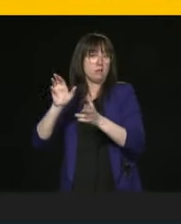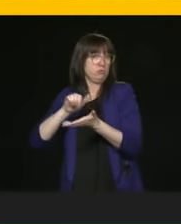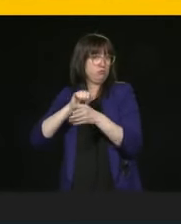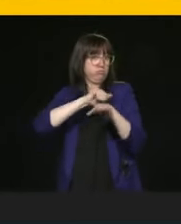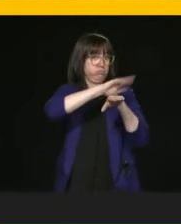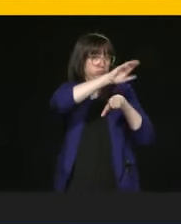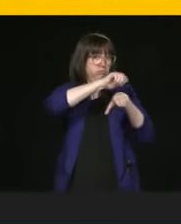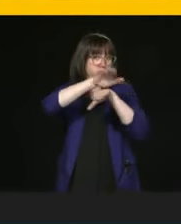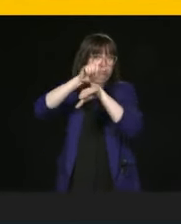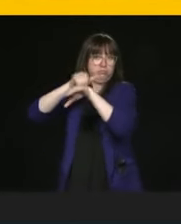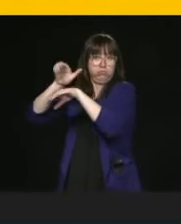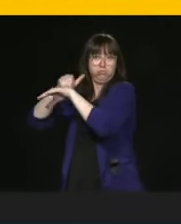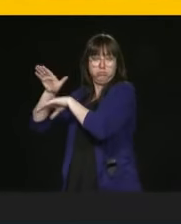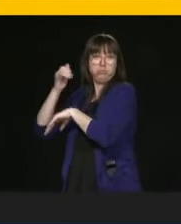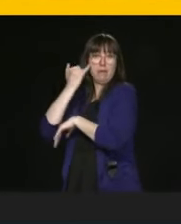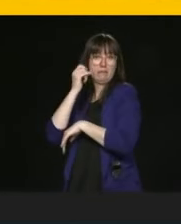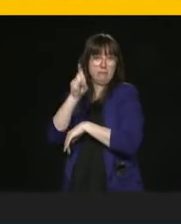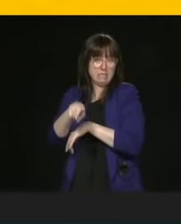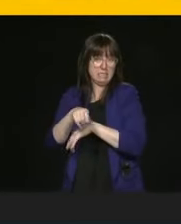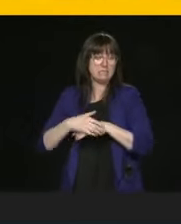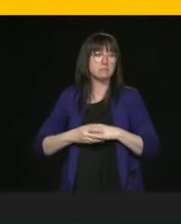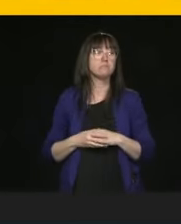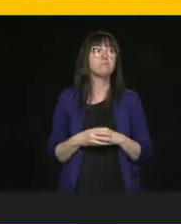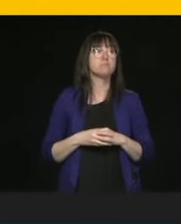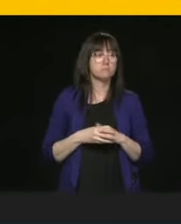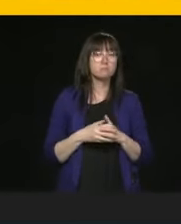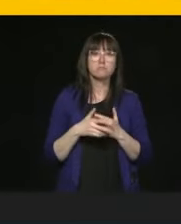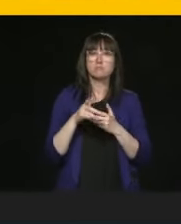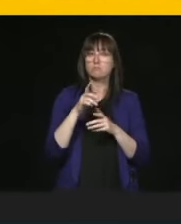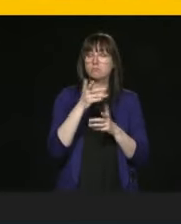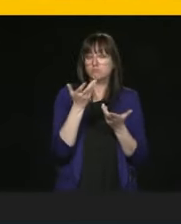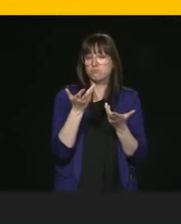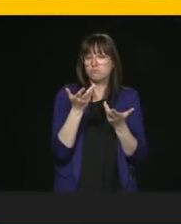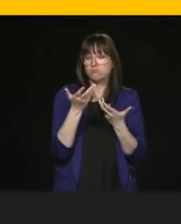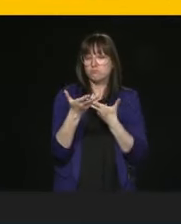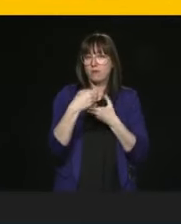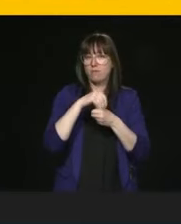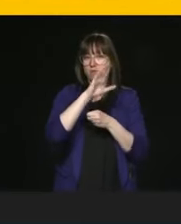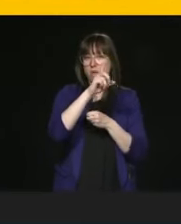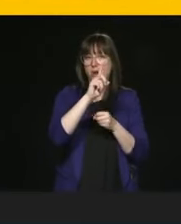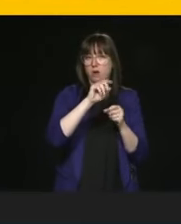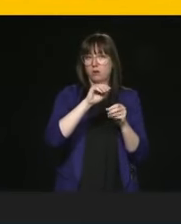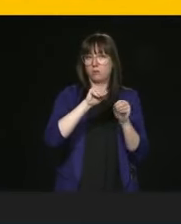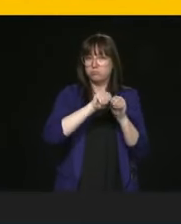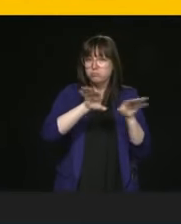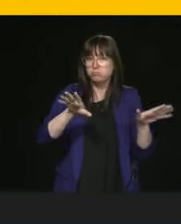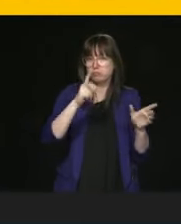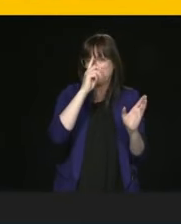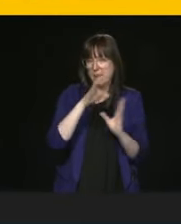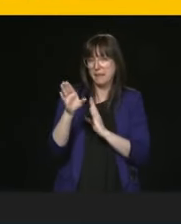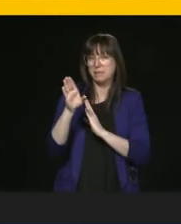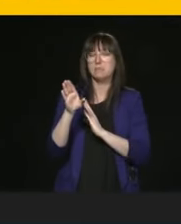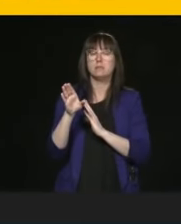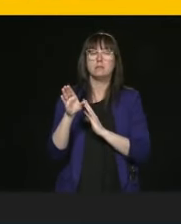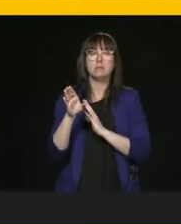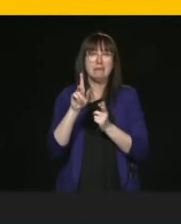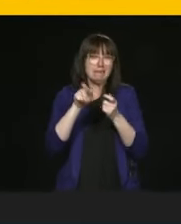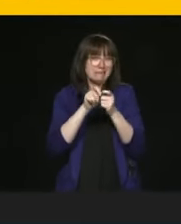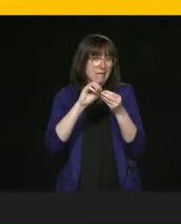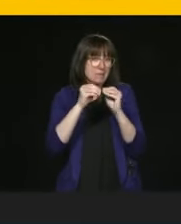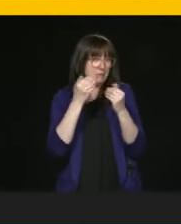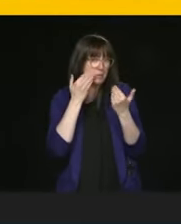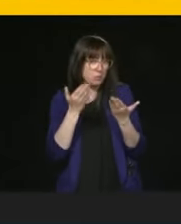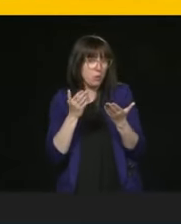and have it as part of their pandemic plan. I don't have those precise numbers, nor do I have the ones in stock. It's very much a moving